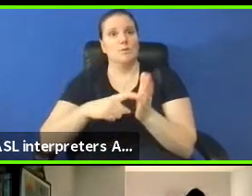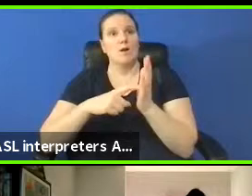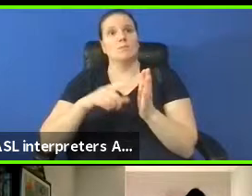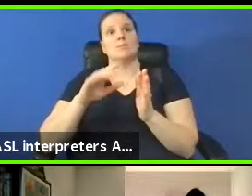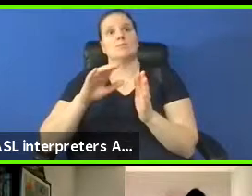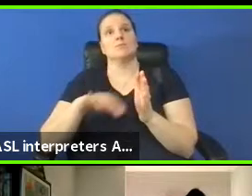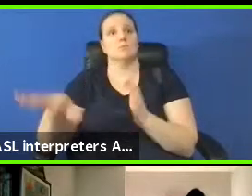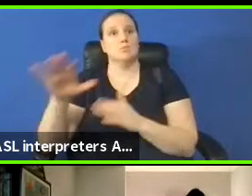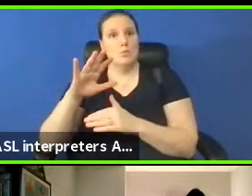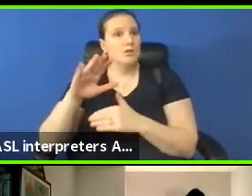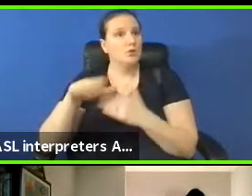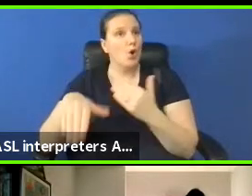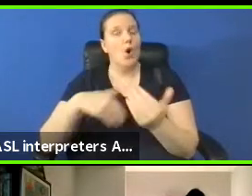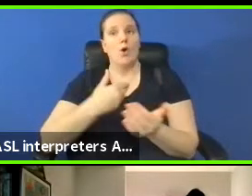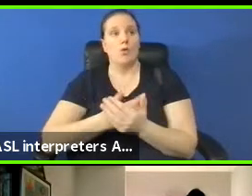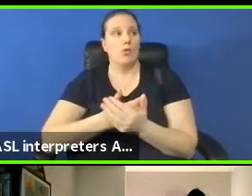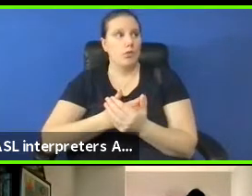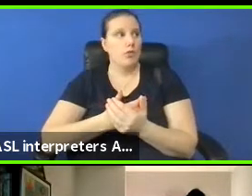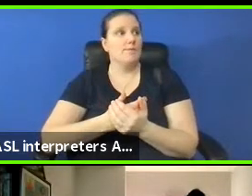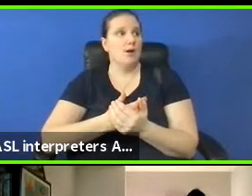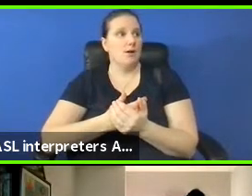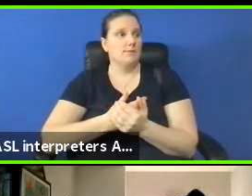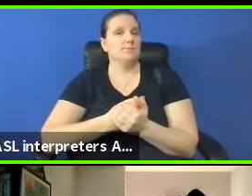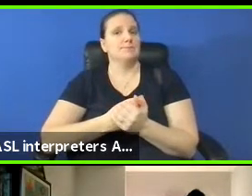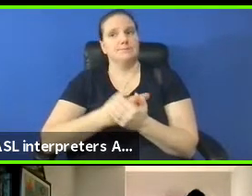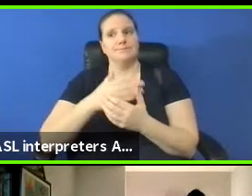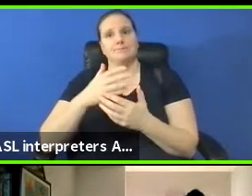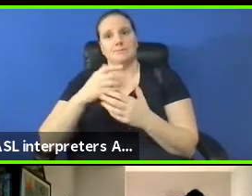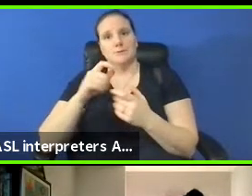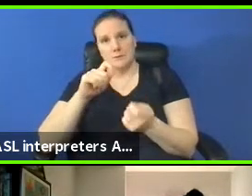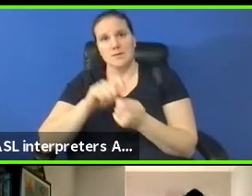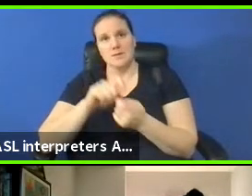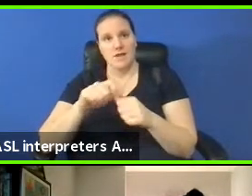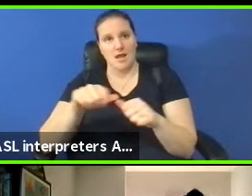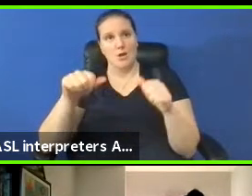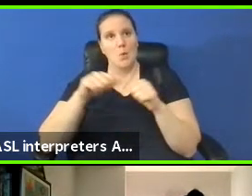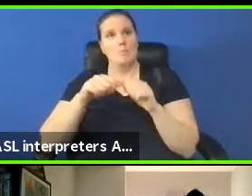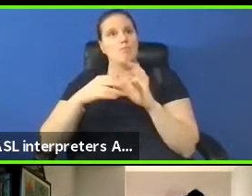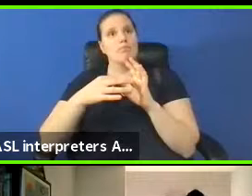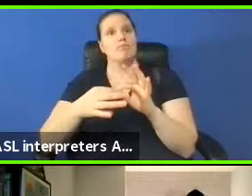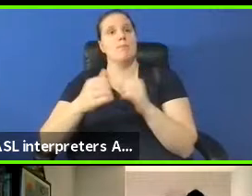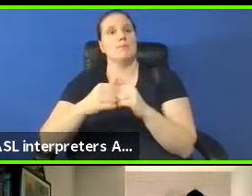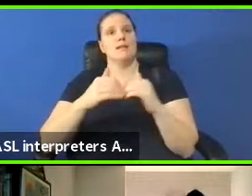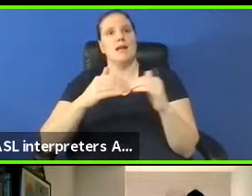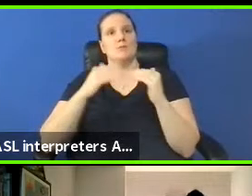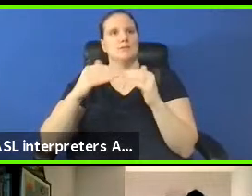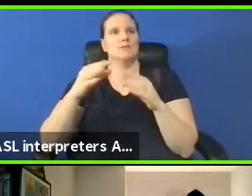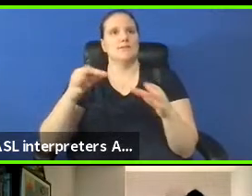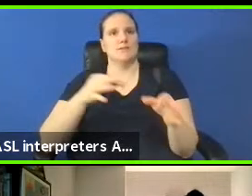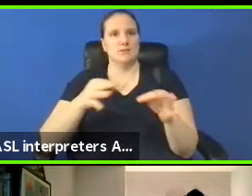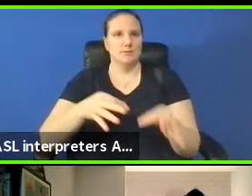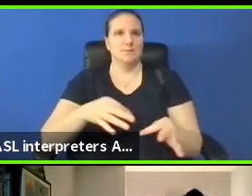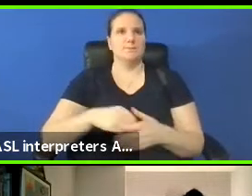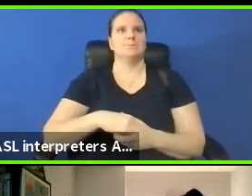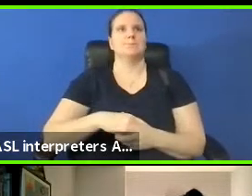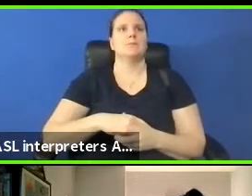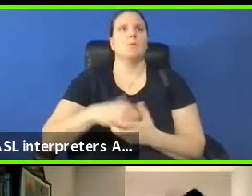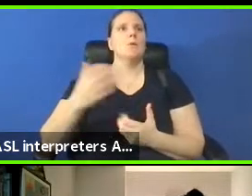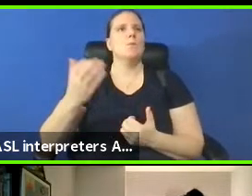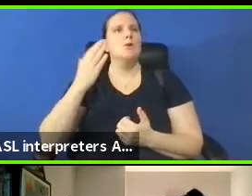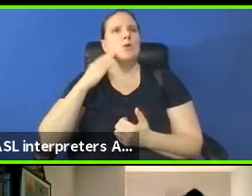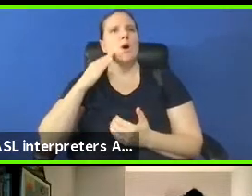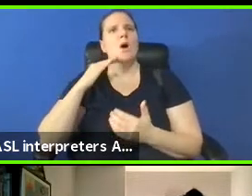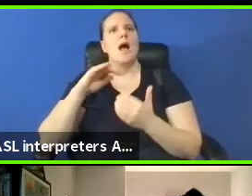across all of our specific areas relative to our equity definition. We would want to know how